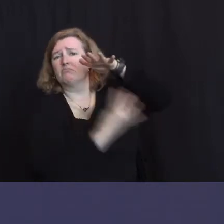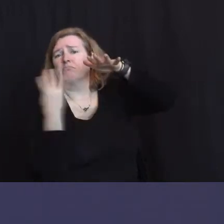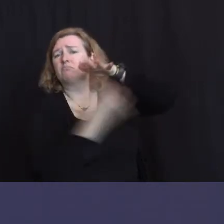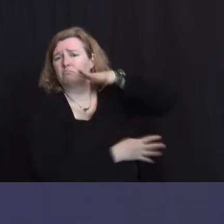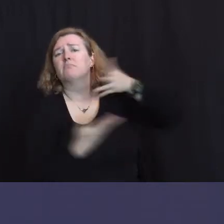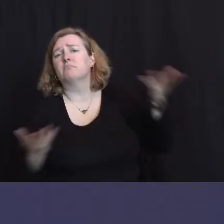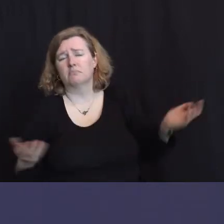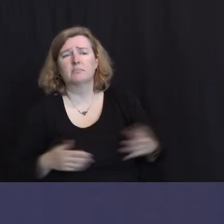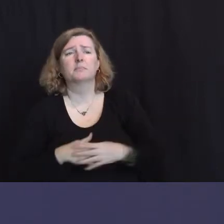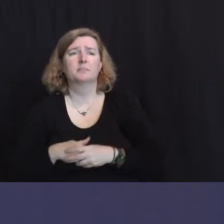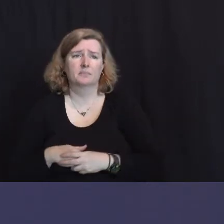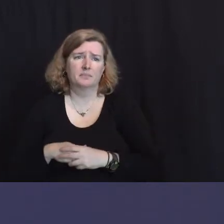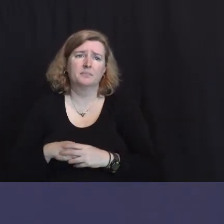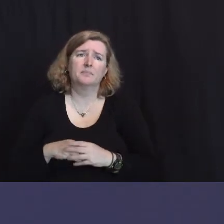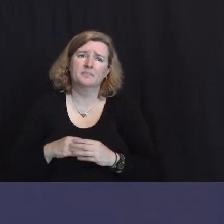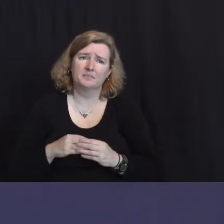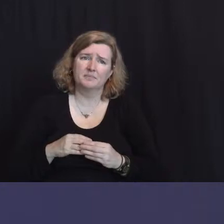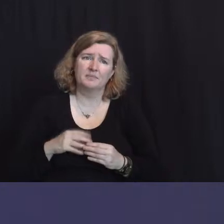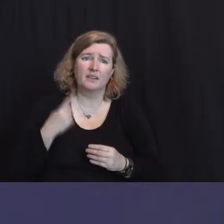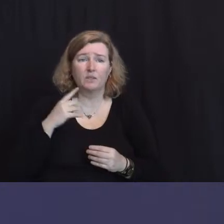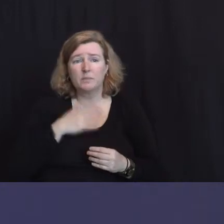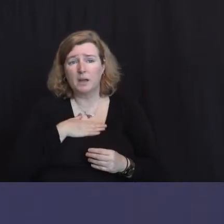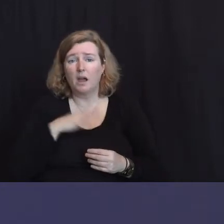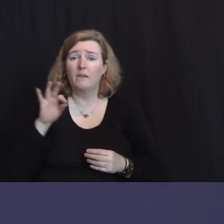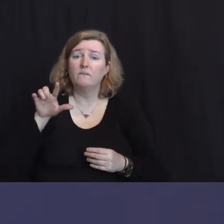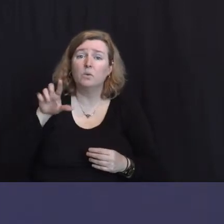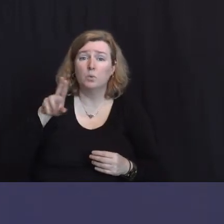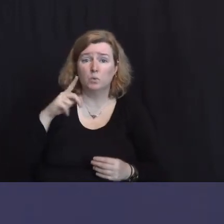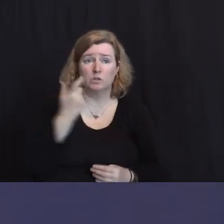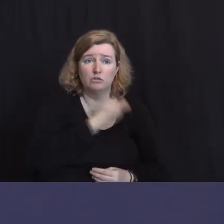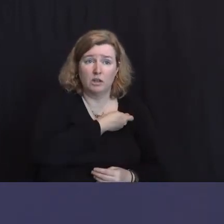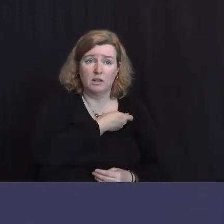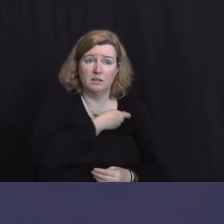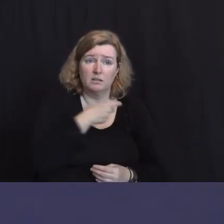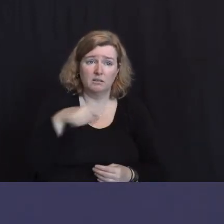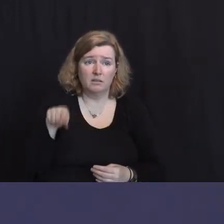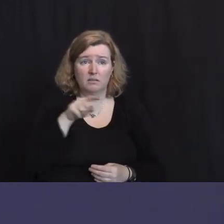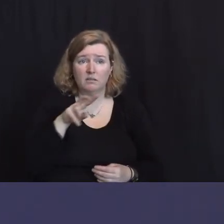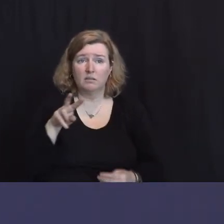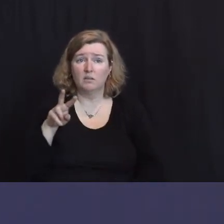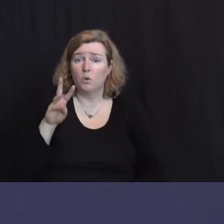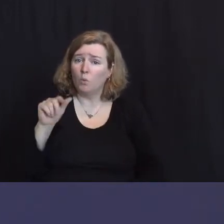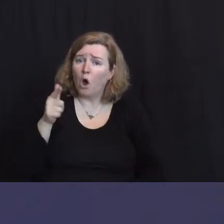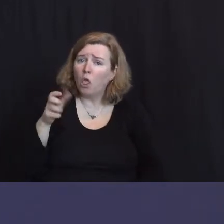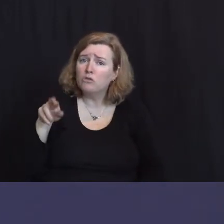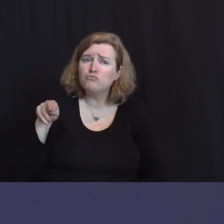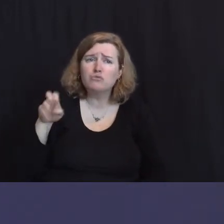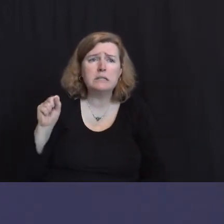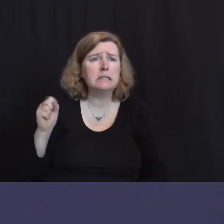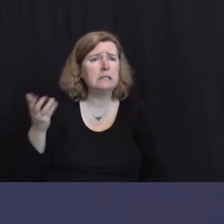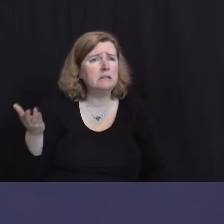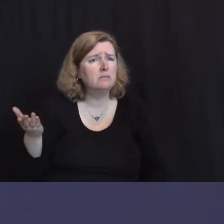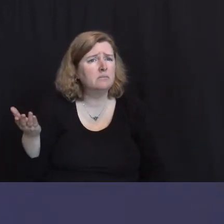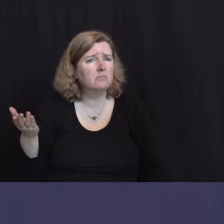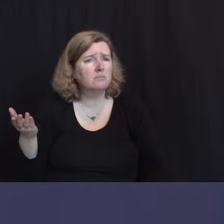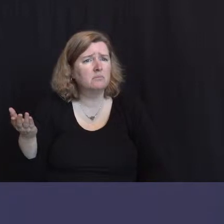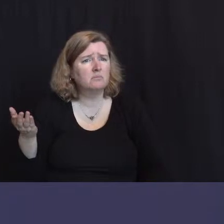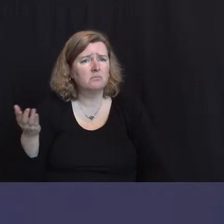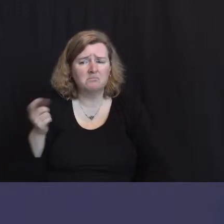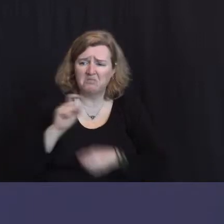my flu shot, I go to a Walgreens. I call up, make an appointment, I show up and get that. So my guess is it's going to